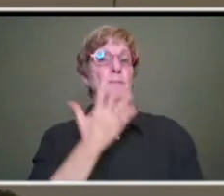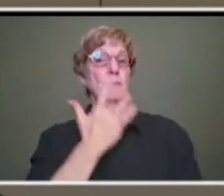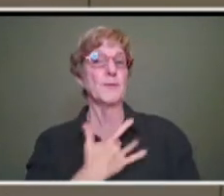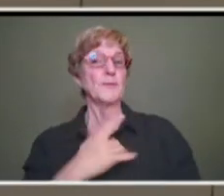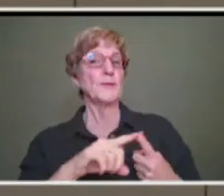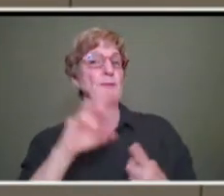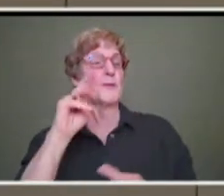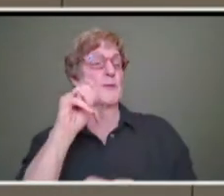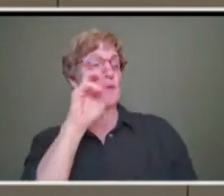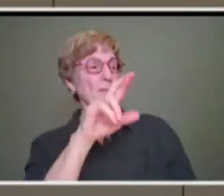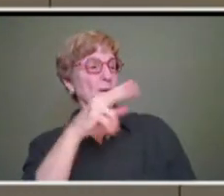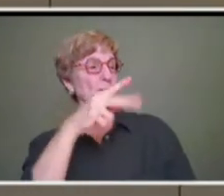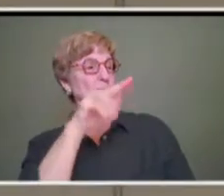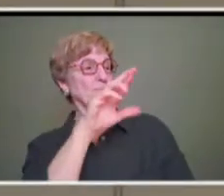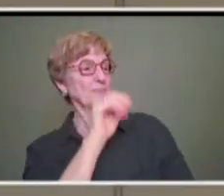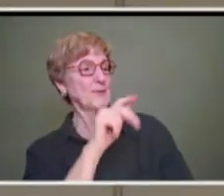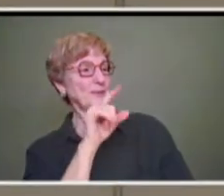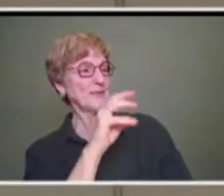mayor Pro Tem